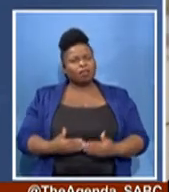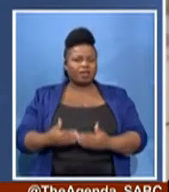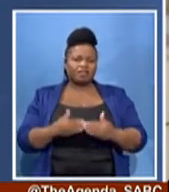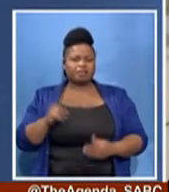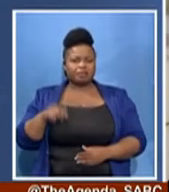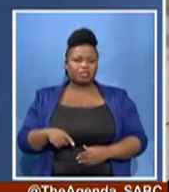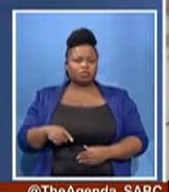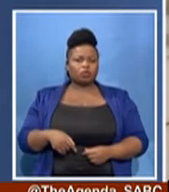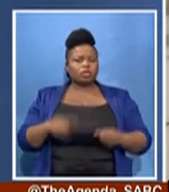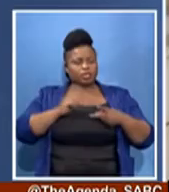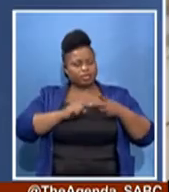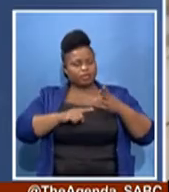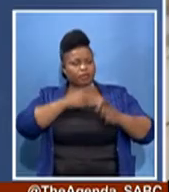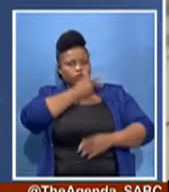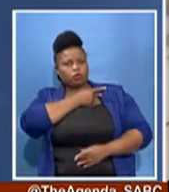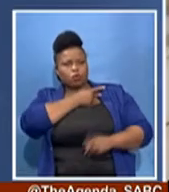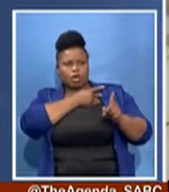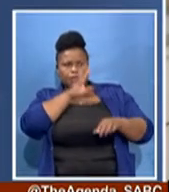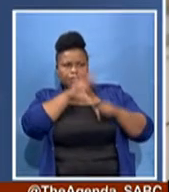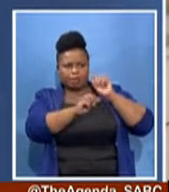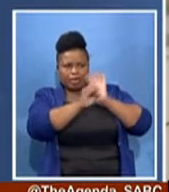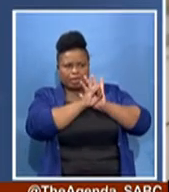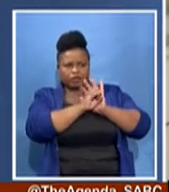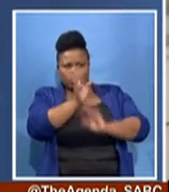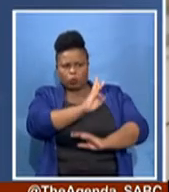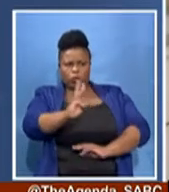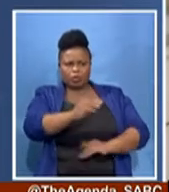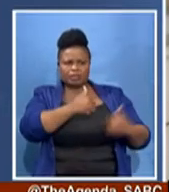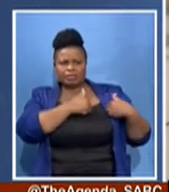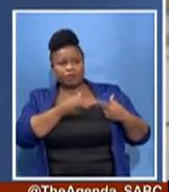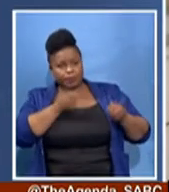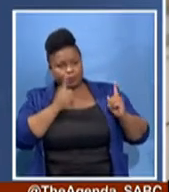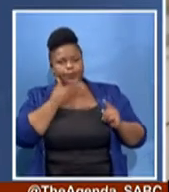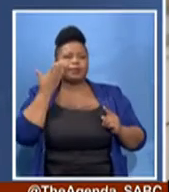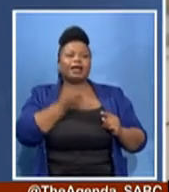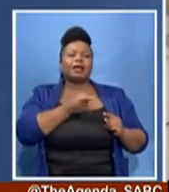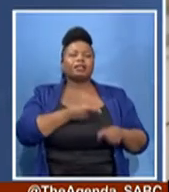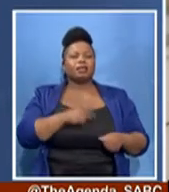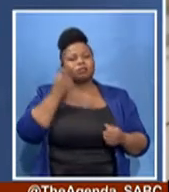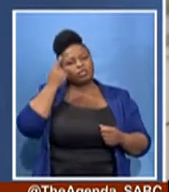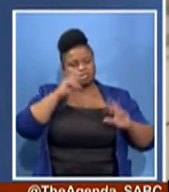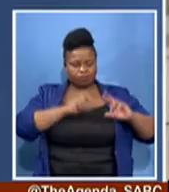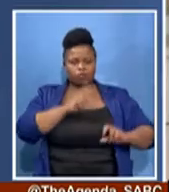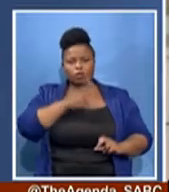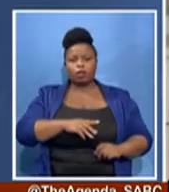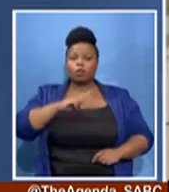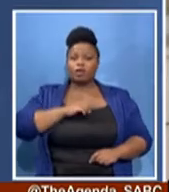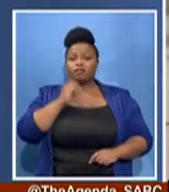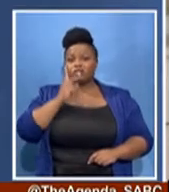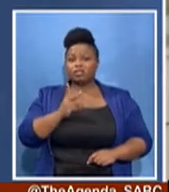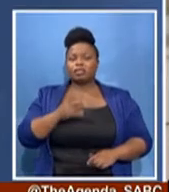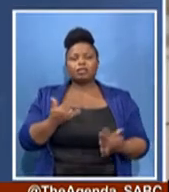of safety signal, and we're going to understand it. But when you see a safety signal that's extremely rare coming from the United